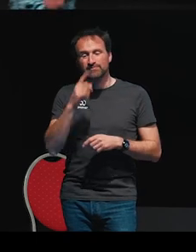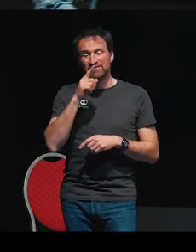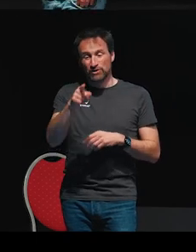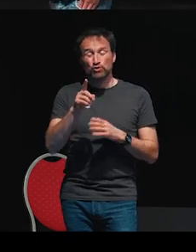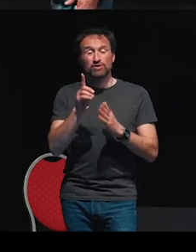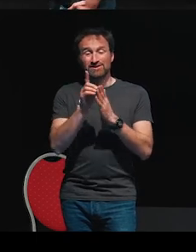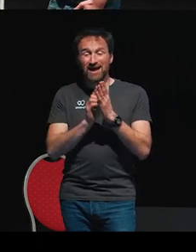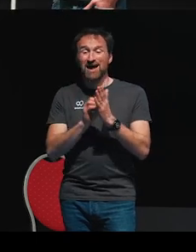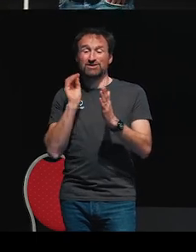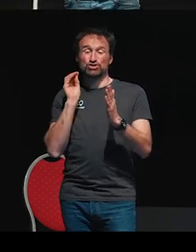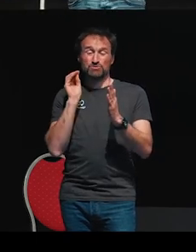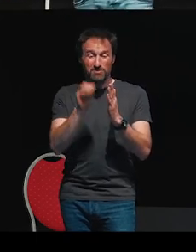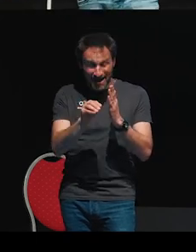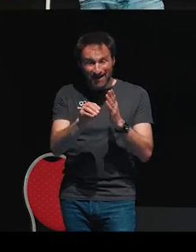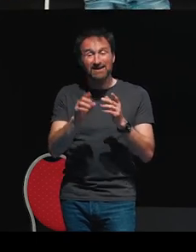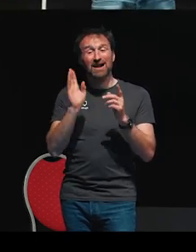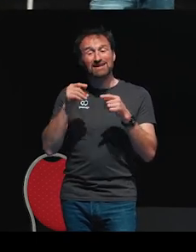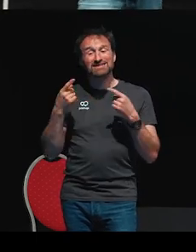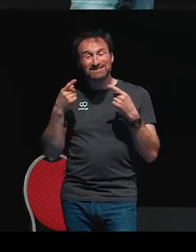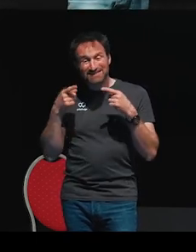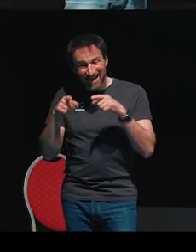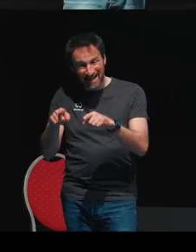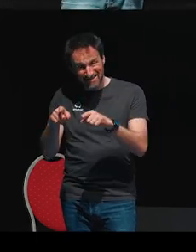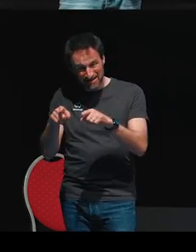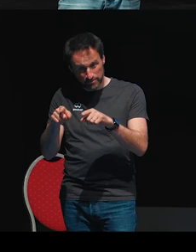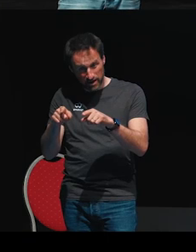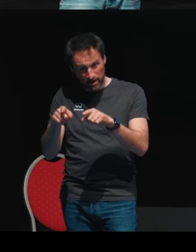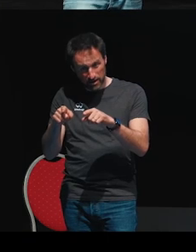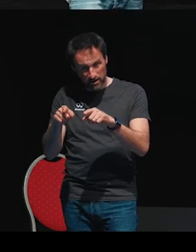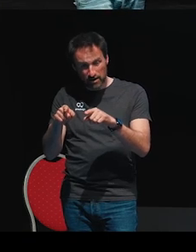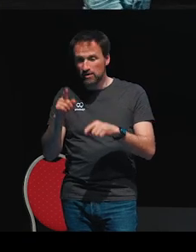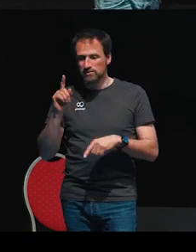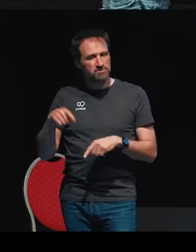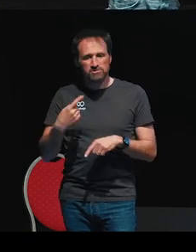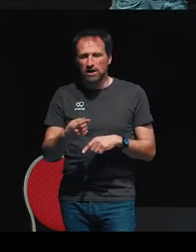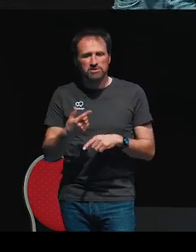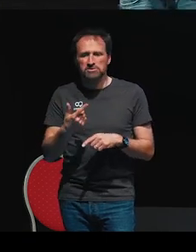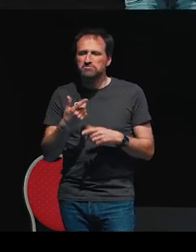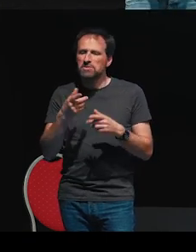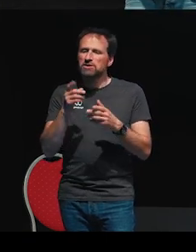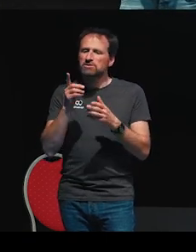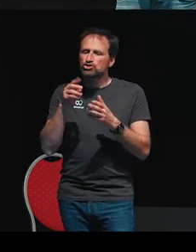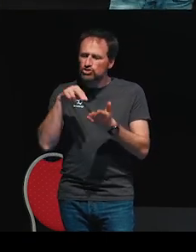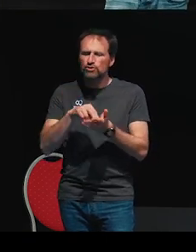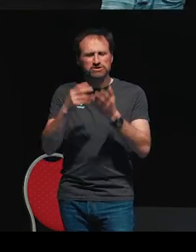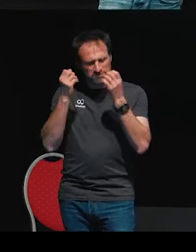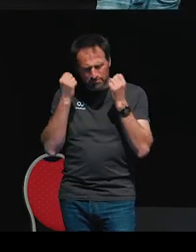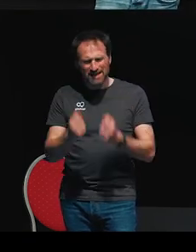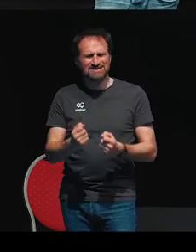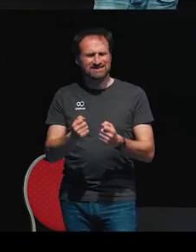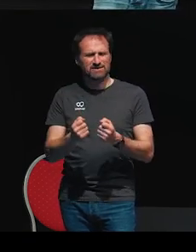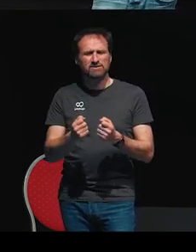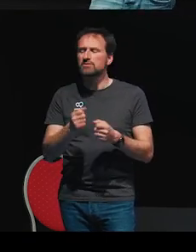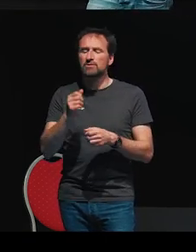data serialized, it's not very hard to have your state persistent. It helps